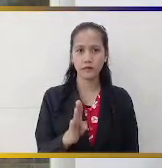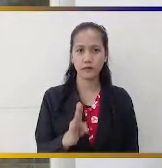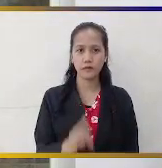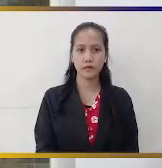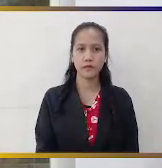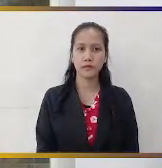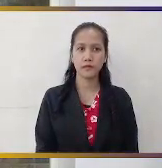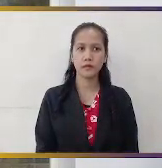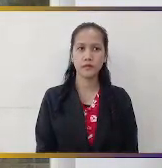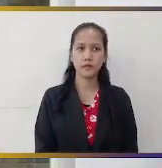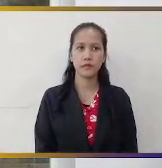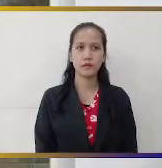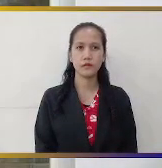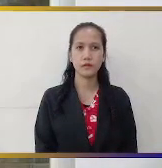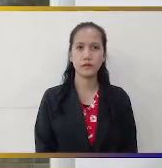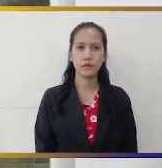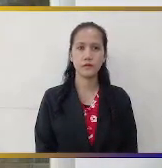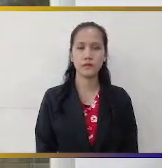reaped